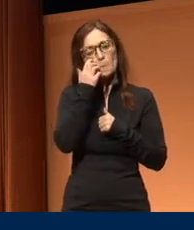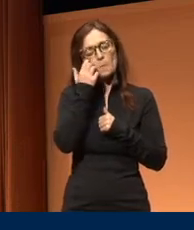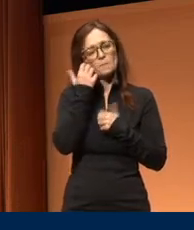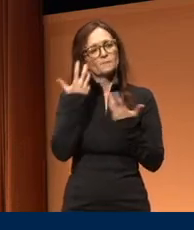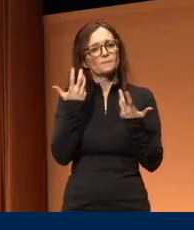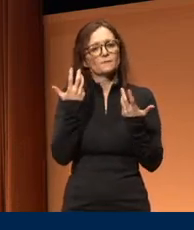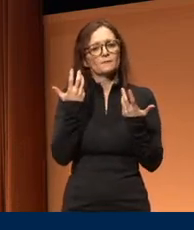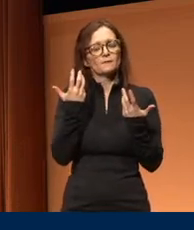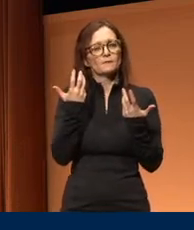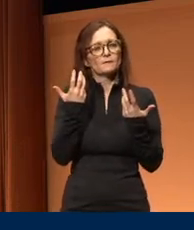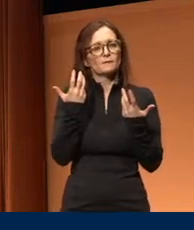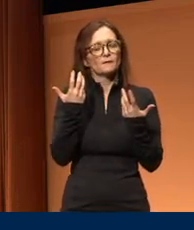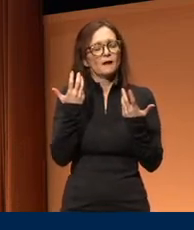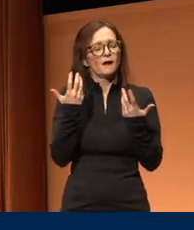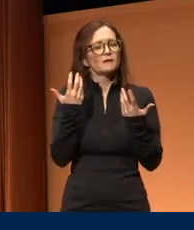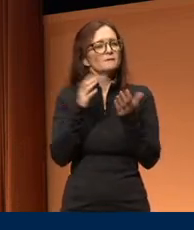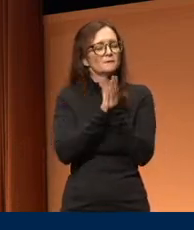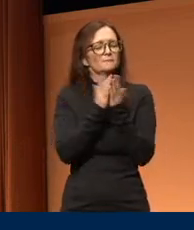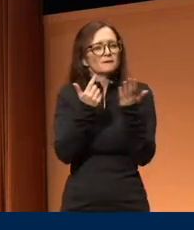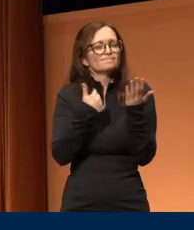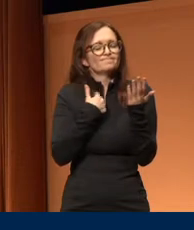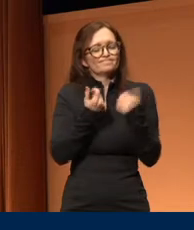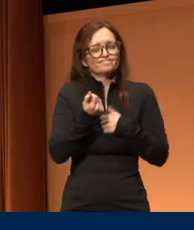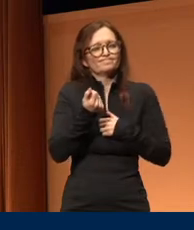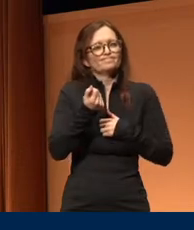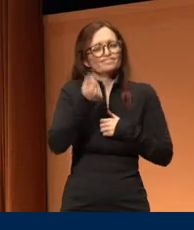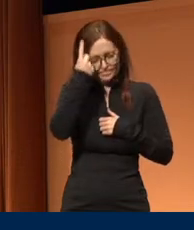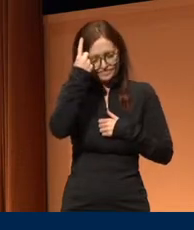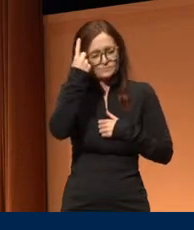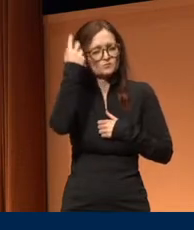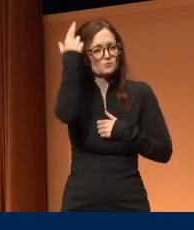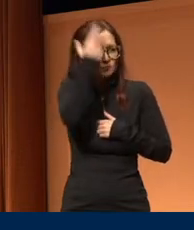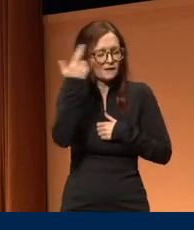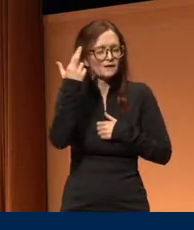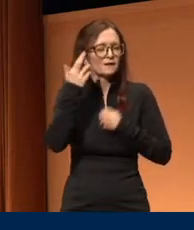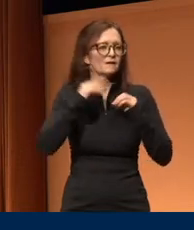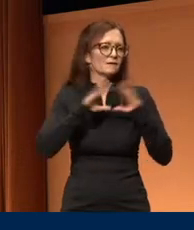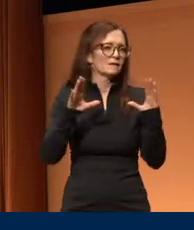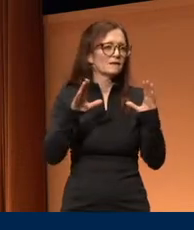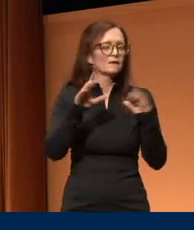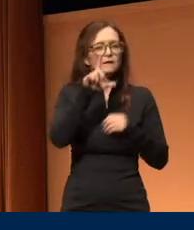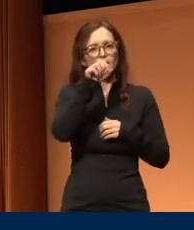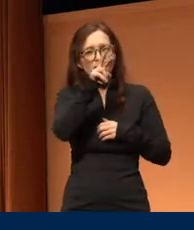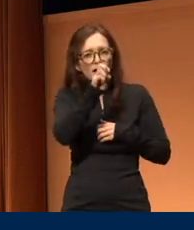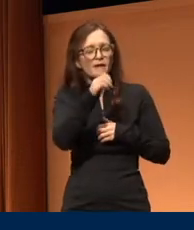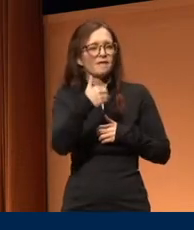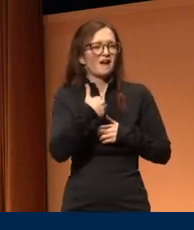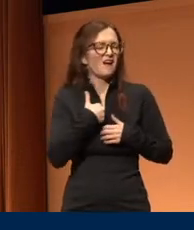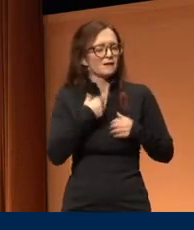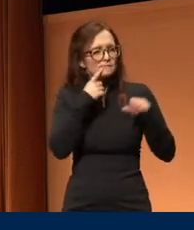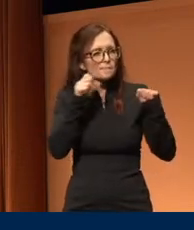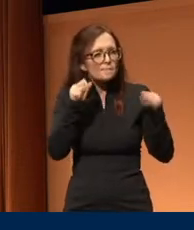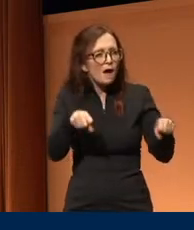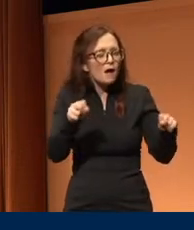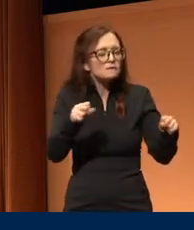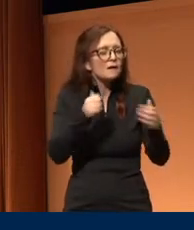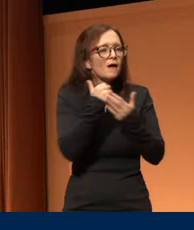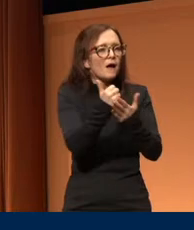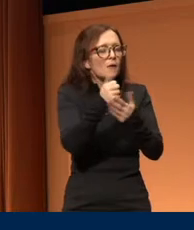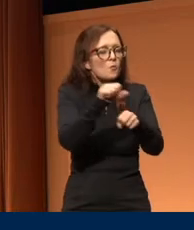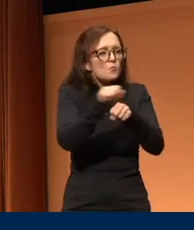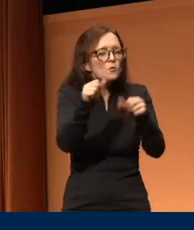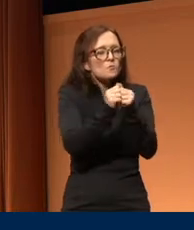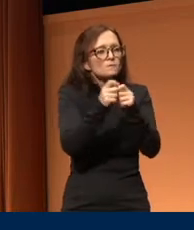So it became clear to me at that moment that far from being an epiphenomenon, love was essential to the work accomplished in citizens' assemblies.